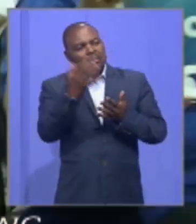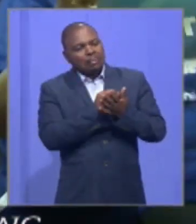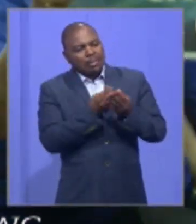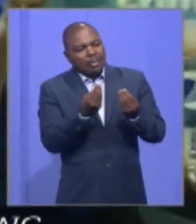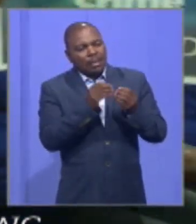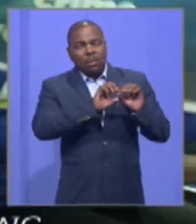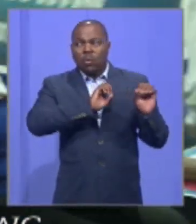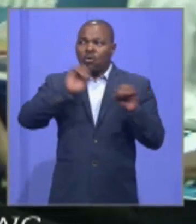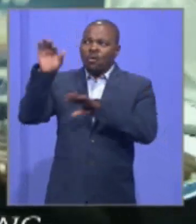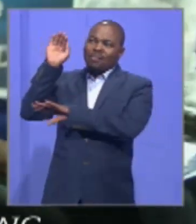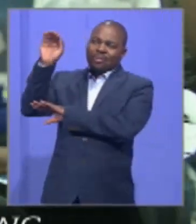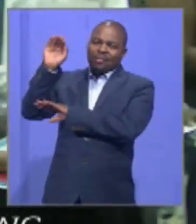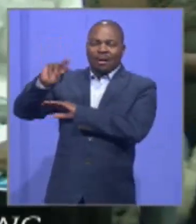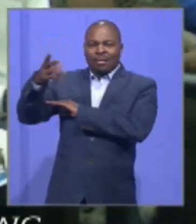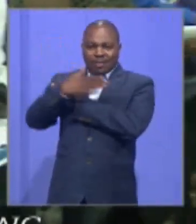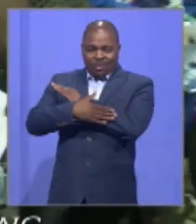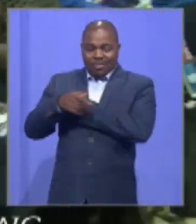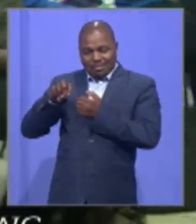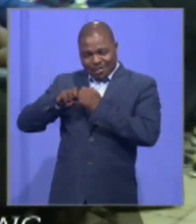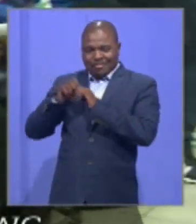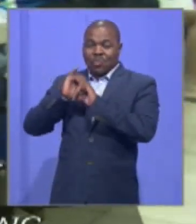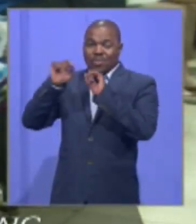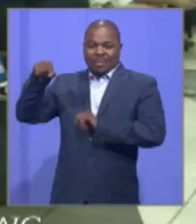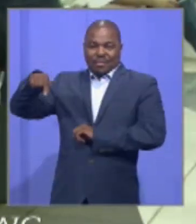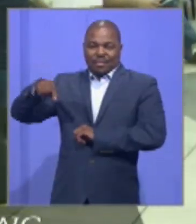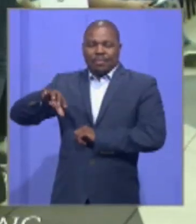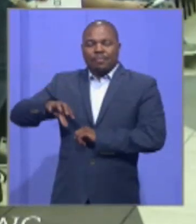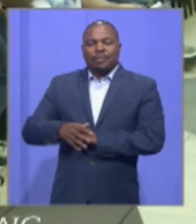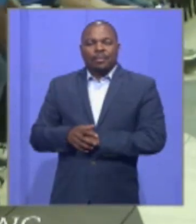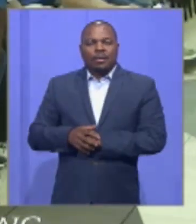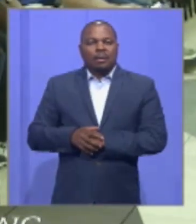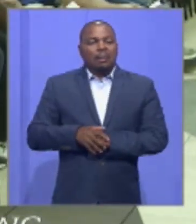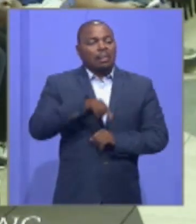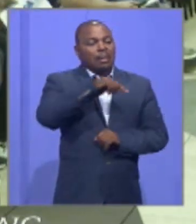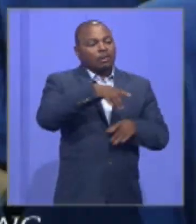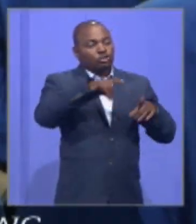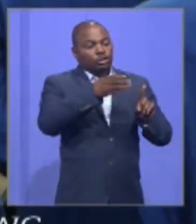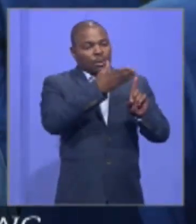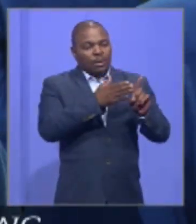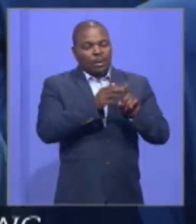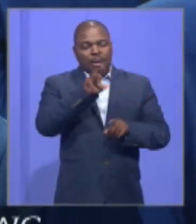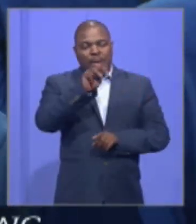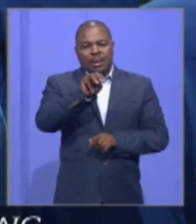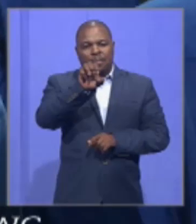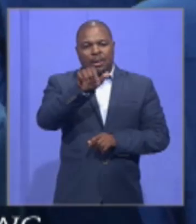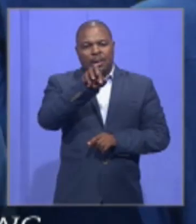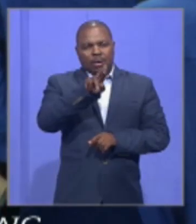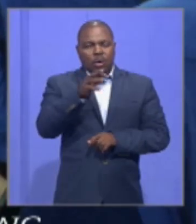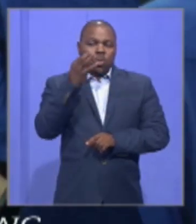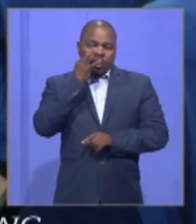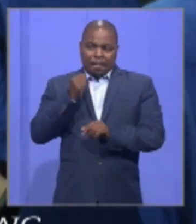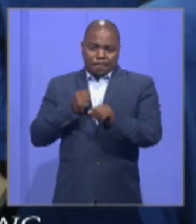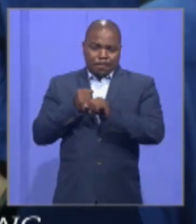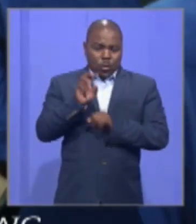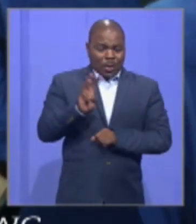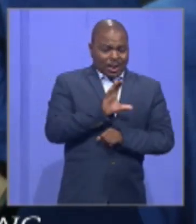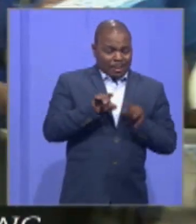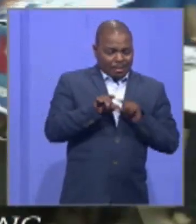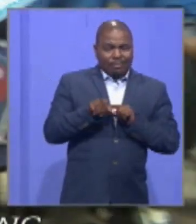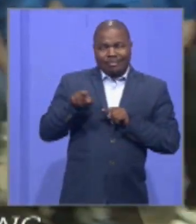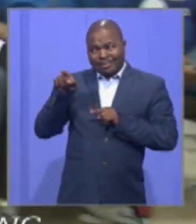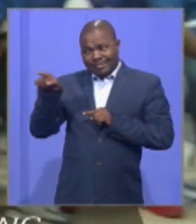mo molaong kwa melelwaneng ke tlhobaboroko. Monasitilo ngaka Evan Meyer a re fela jaaka Kapa Bophirima Limpopo e tshwanetse go